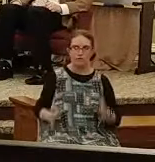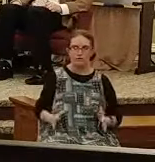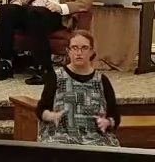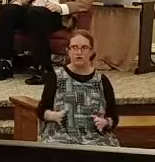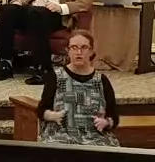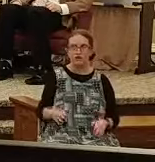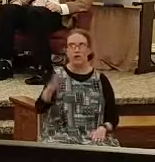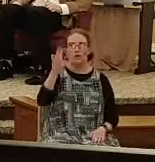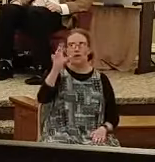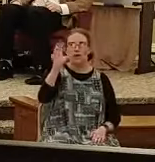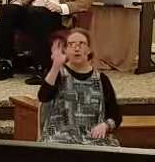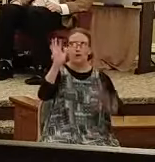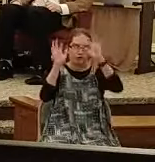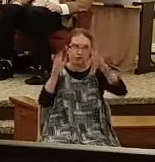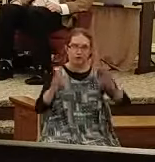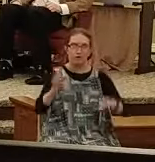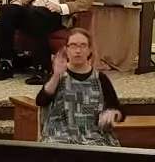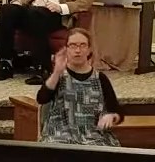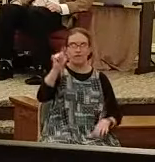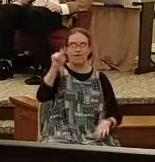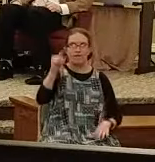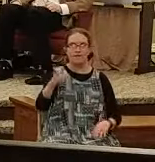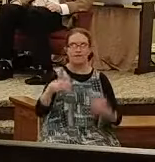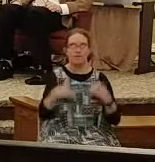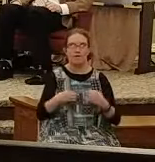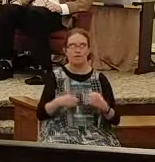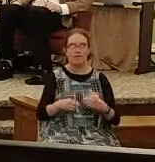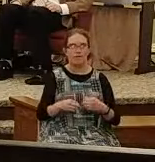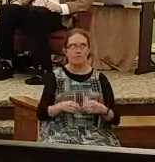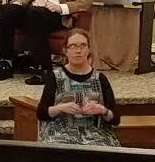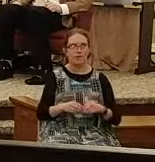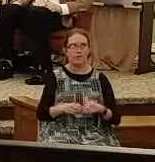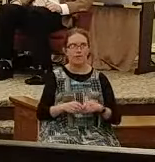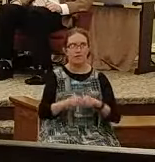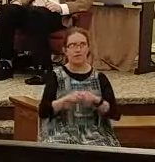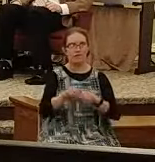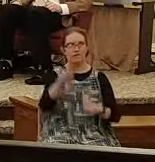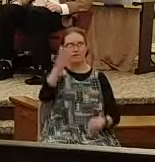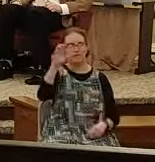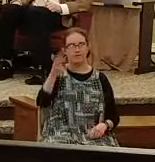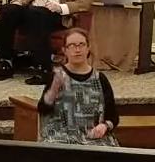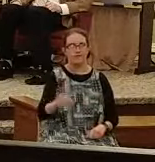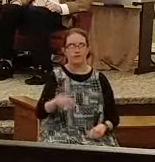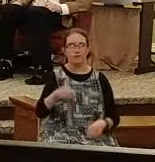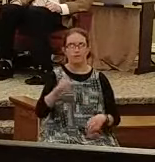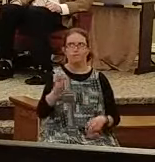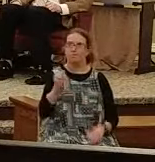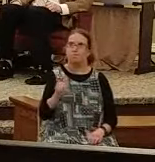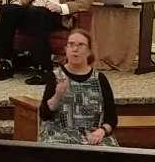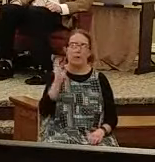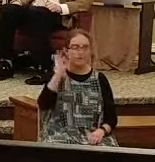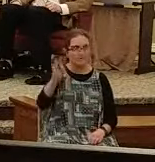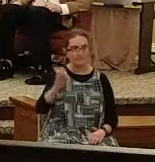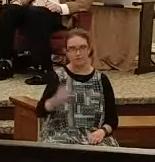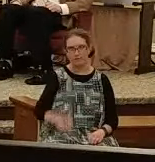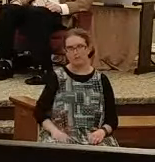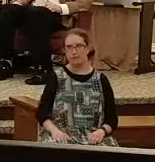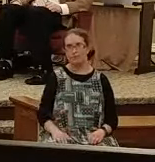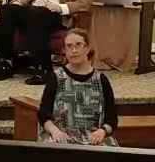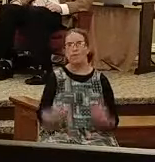folks. Come on, you got this recording. Go ahead, record all this. I want to put this online. We have